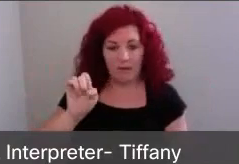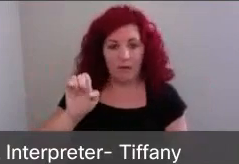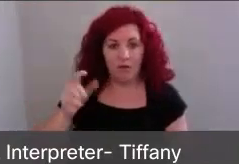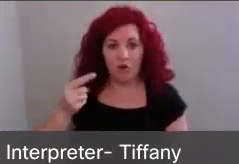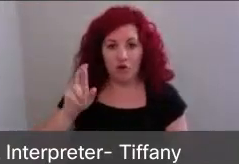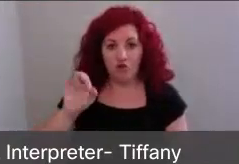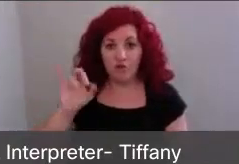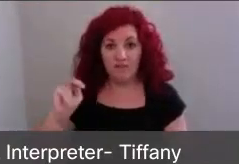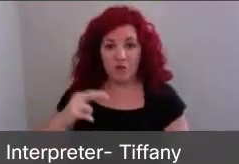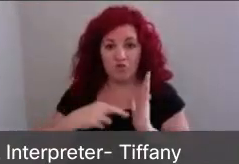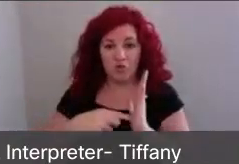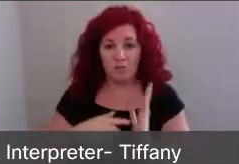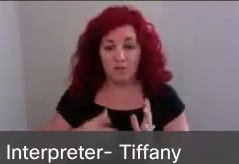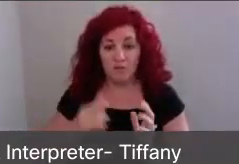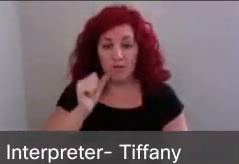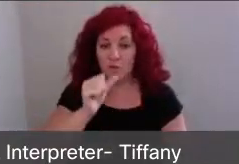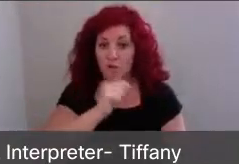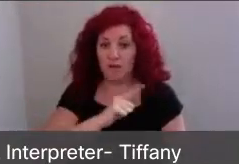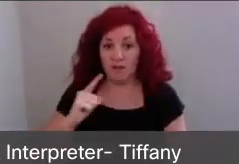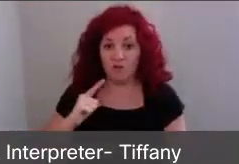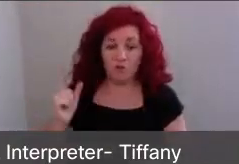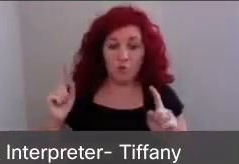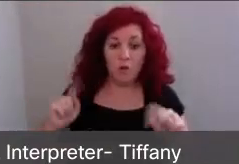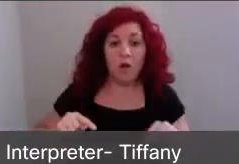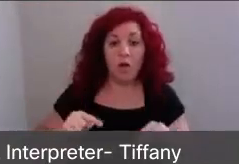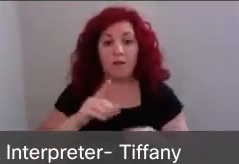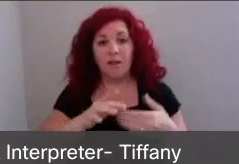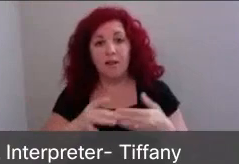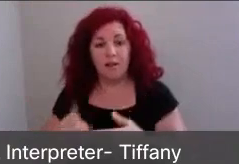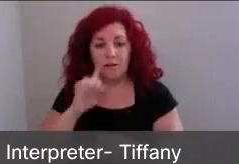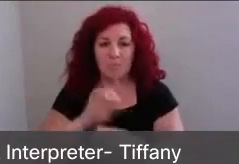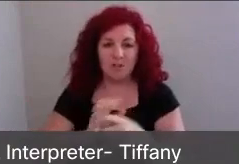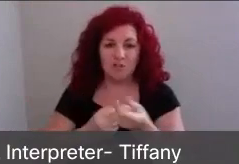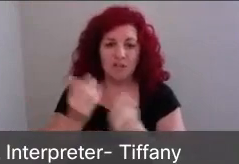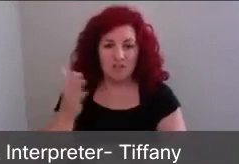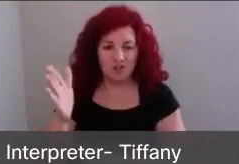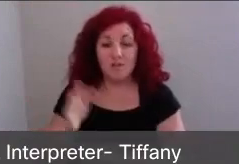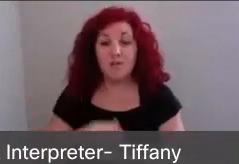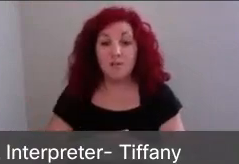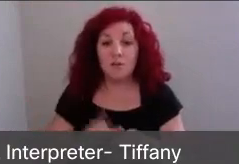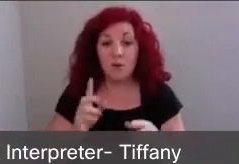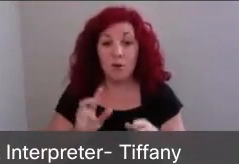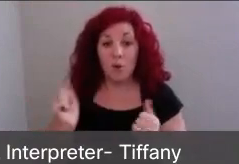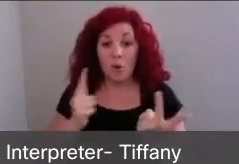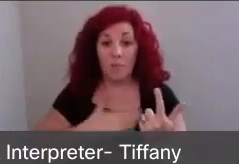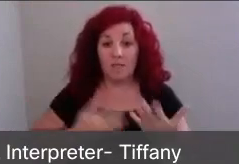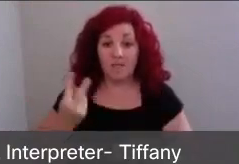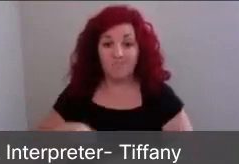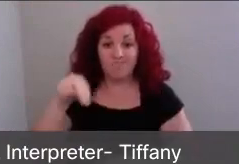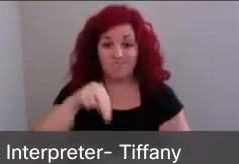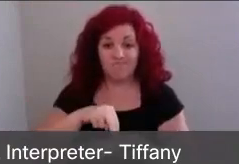of the Arizona Legislature, to come up and lead us in the Pledge of Allegiance. If you could all stand.